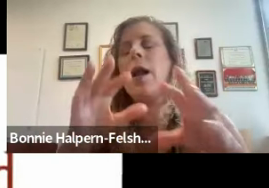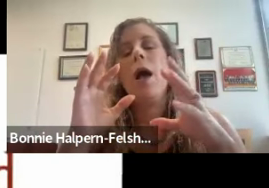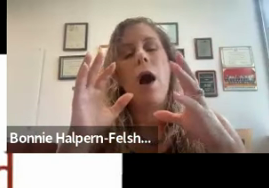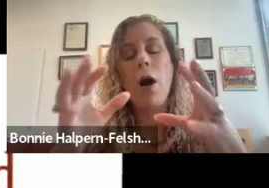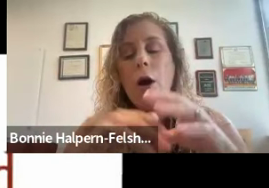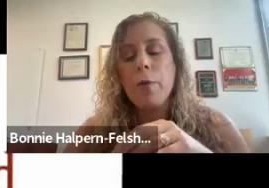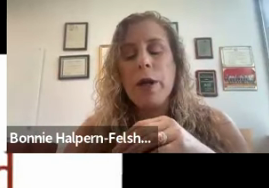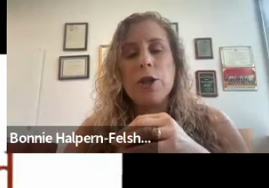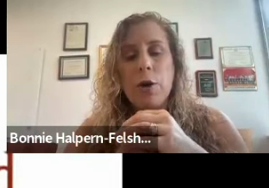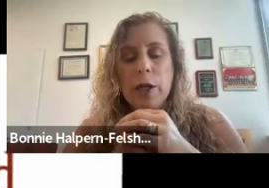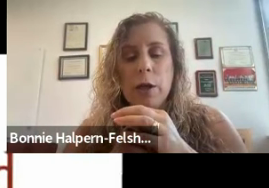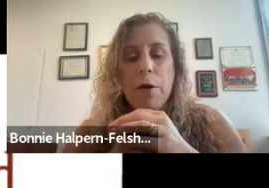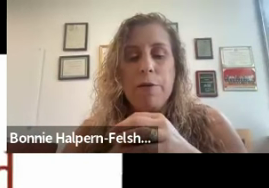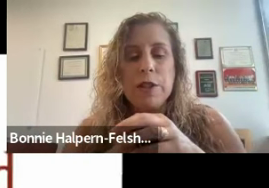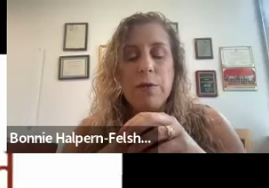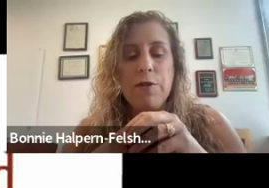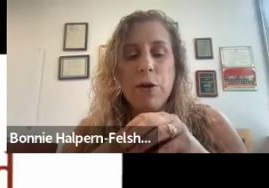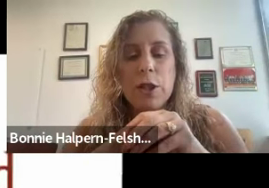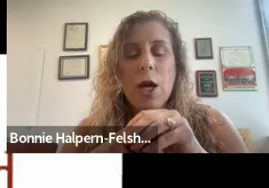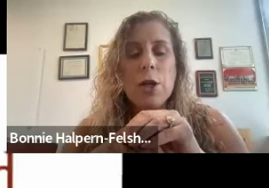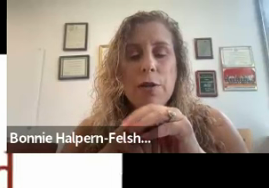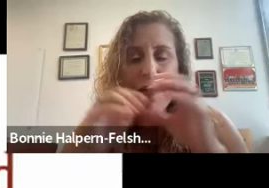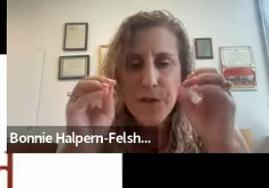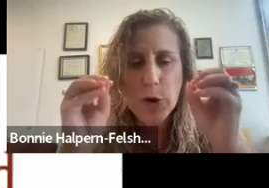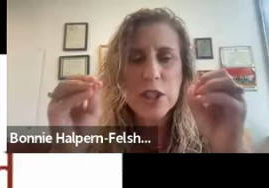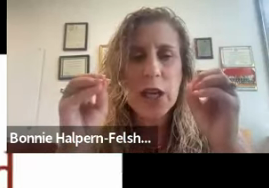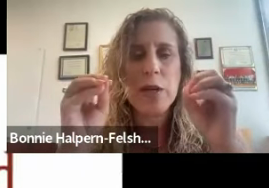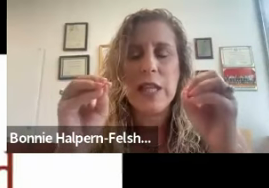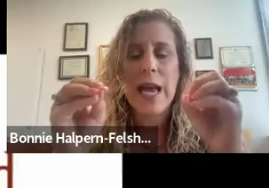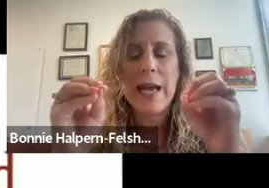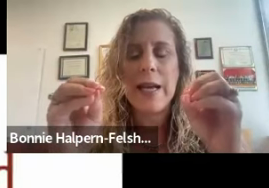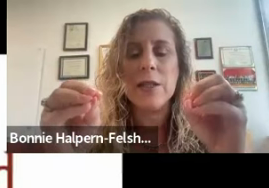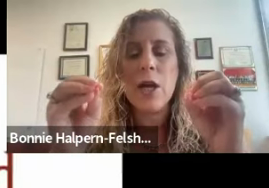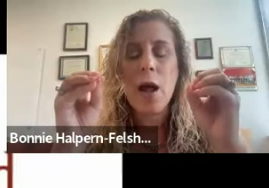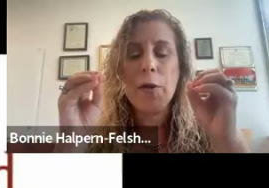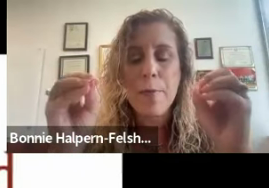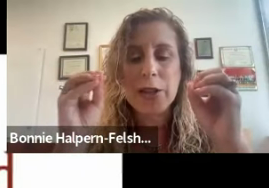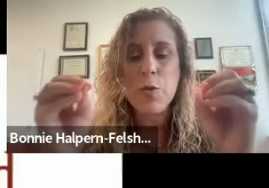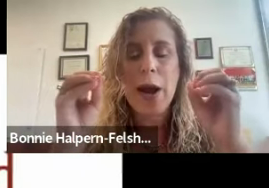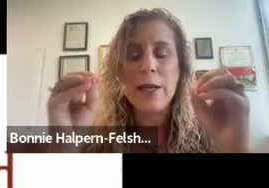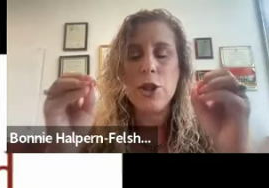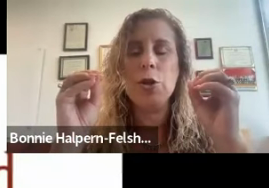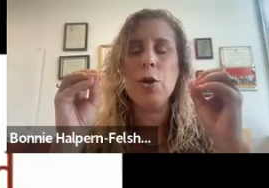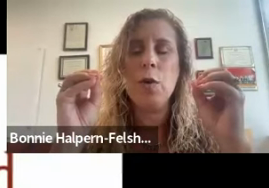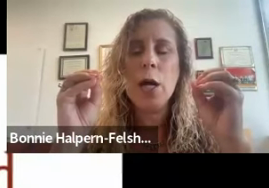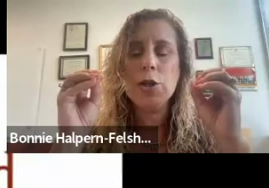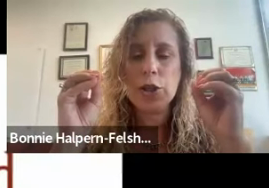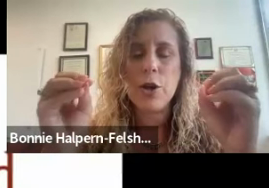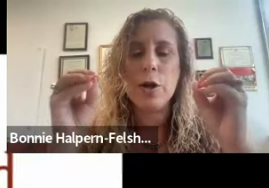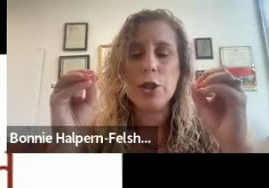Absolutely not. Our harm reduction curriculum, our safety first, the first thing we say is the best way